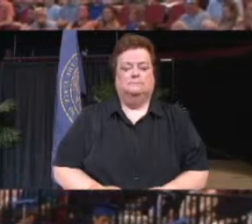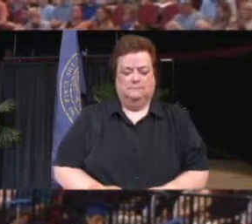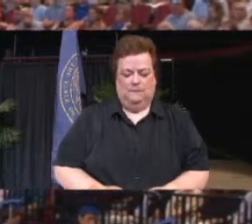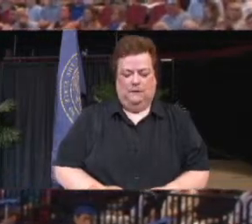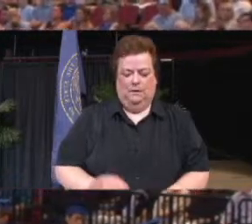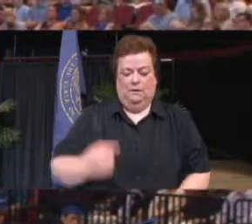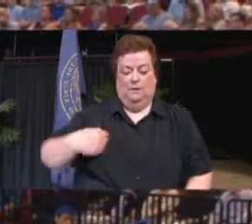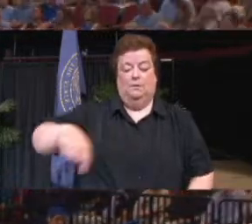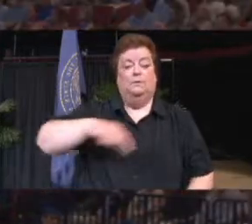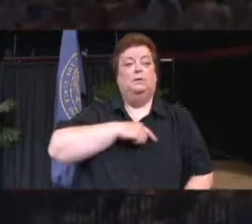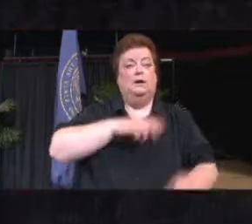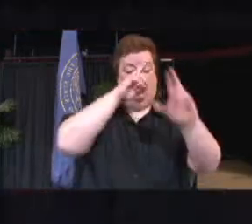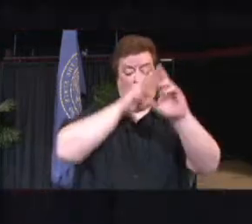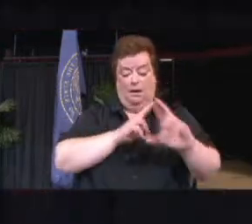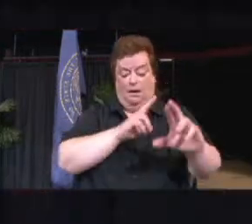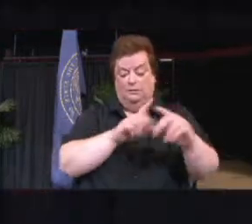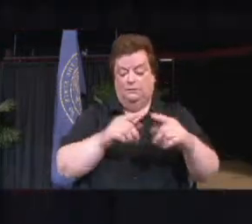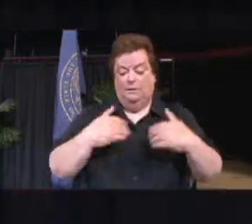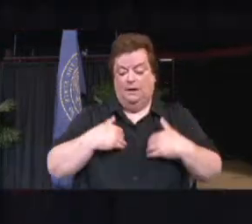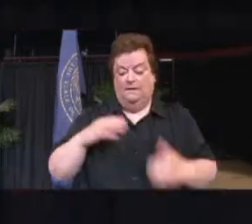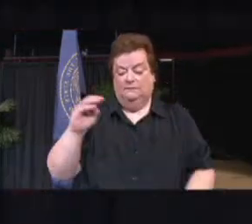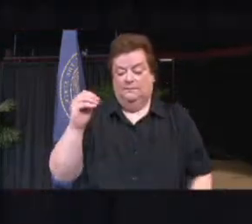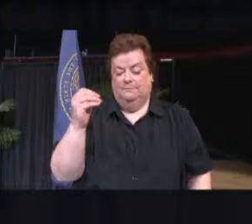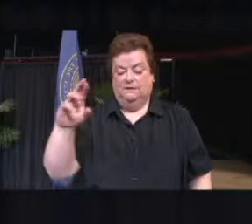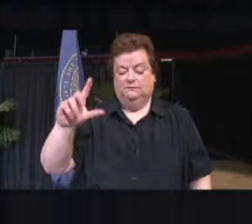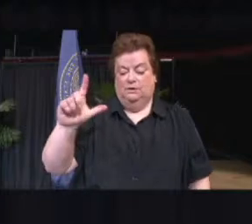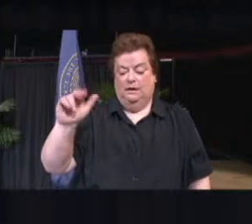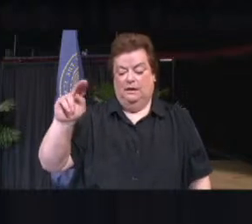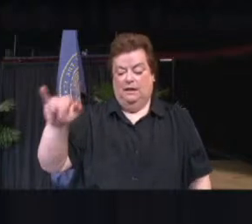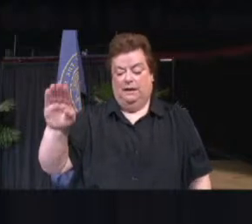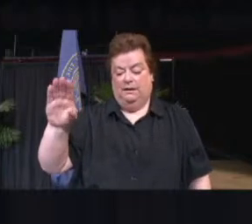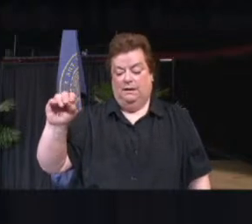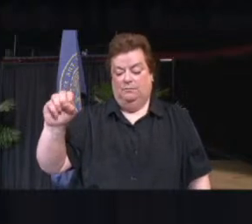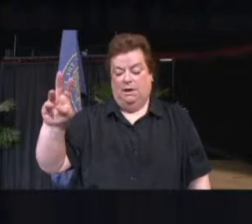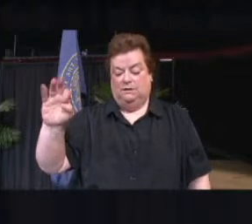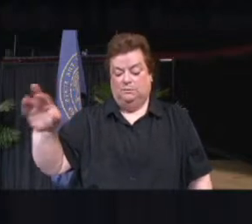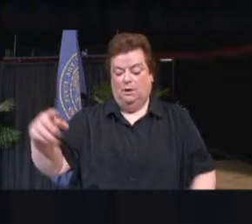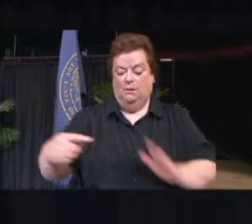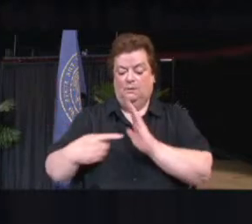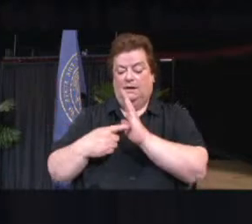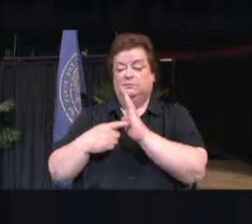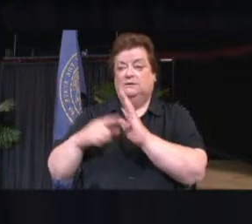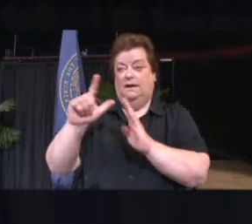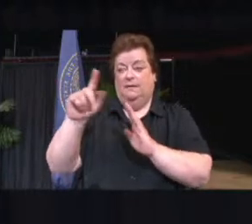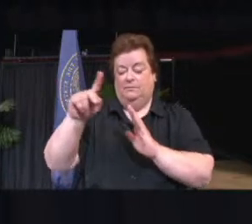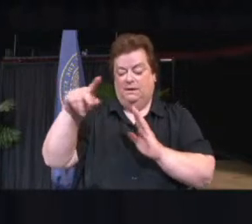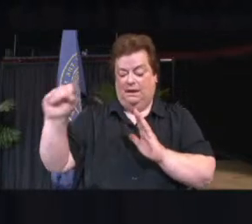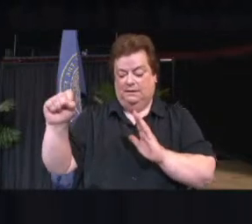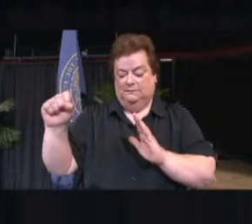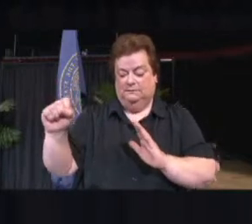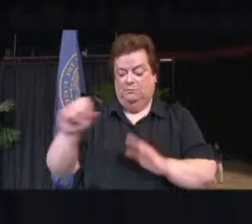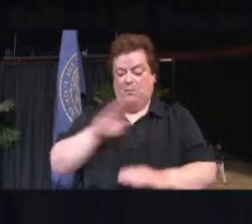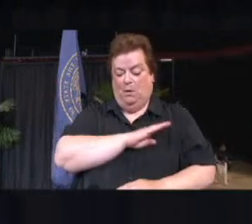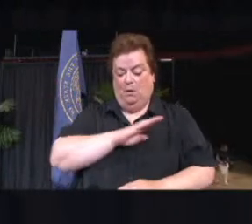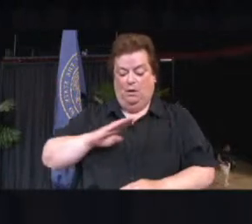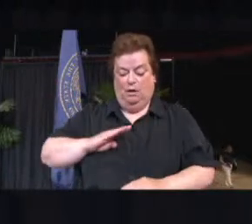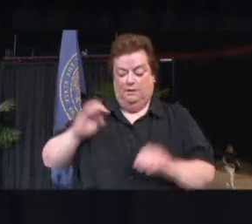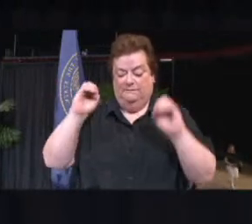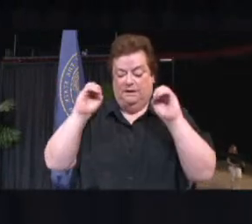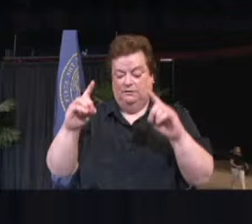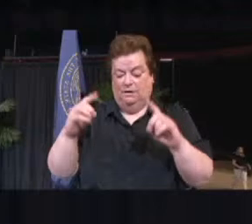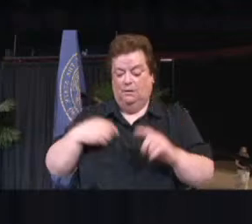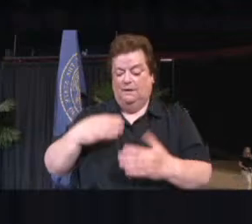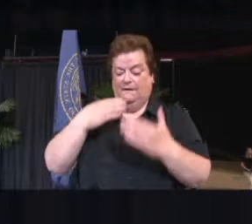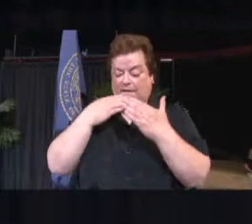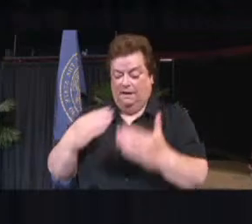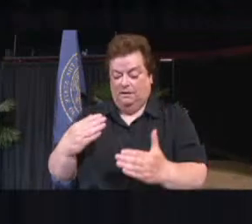We are honored to have Mr. Lanny Boswell representing the Lincoln Public Schools Board of Education with us today. We thank you, Mr.